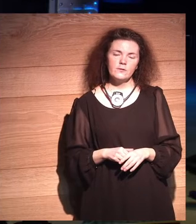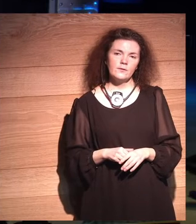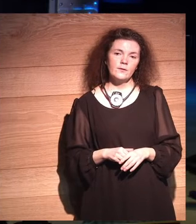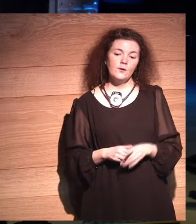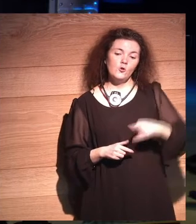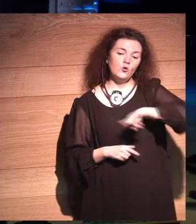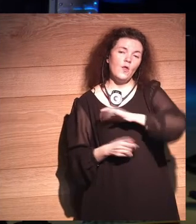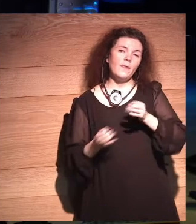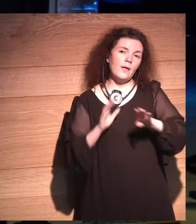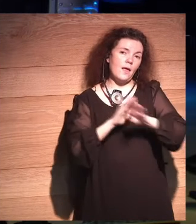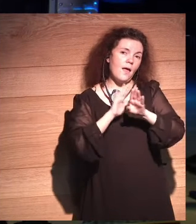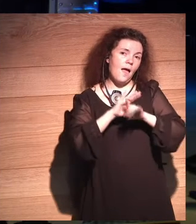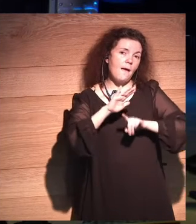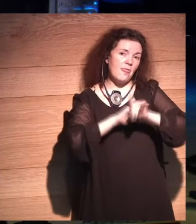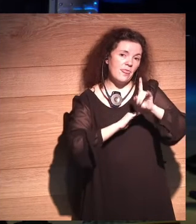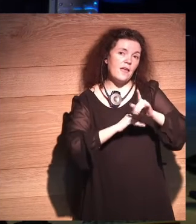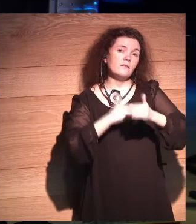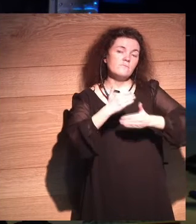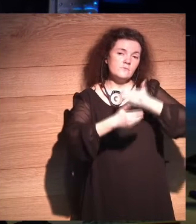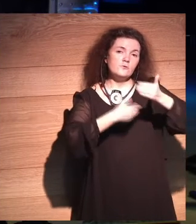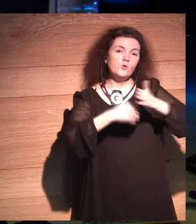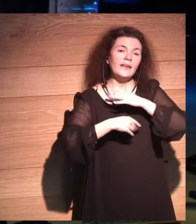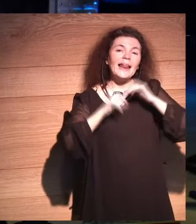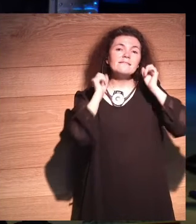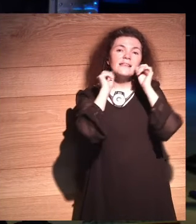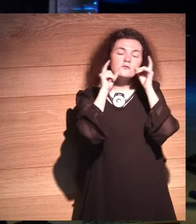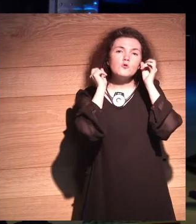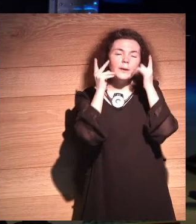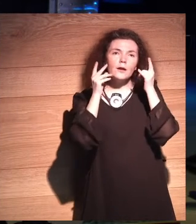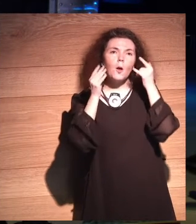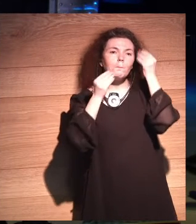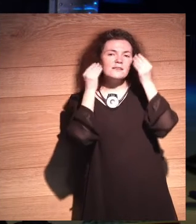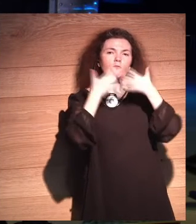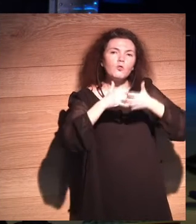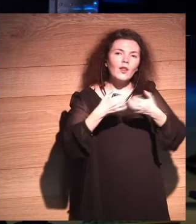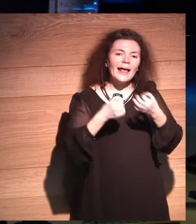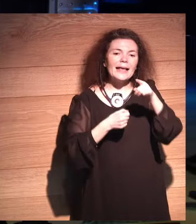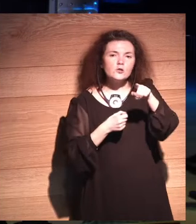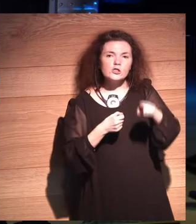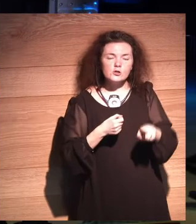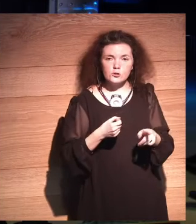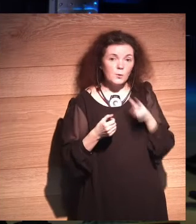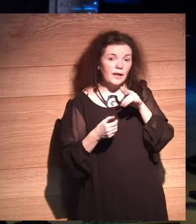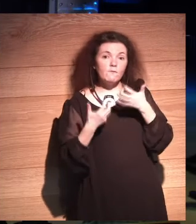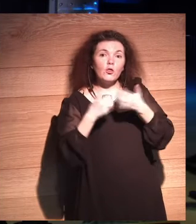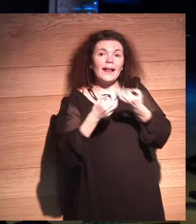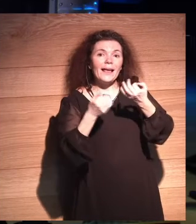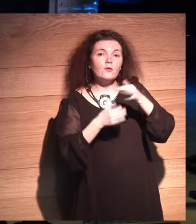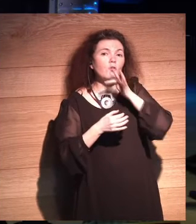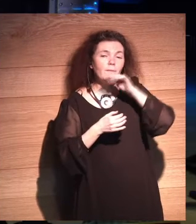actually try to figure out what works, since we don't know well yet. The Decide platform here in Madrid